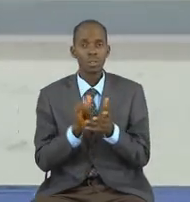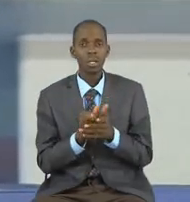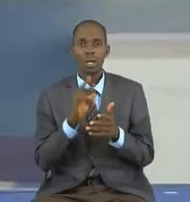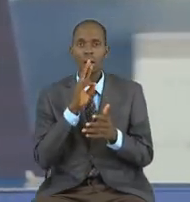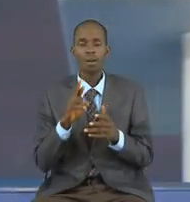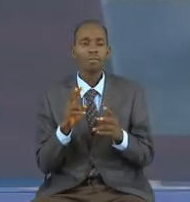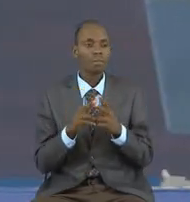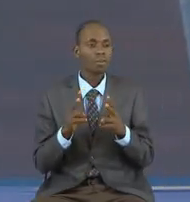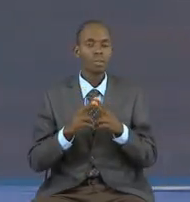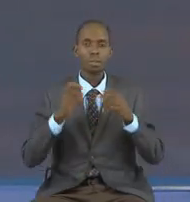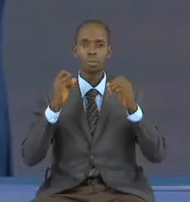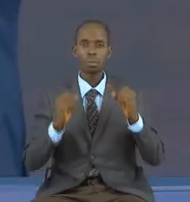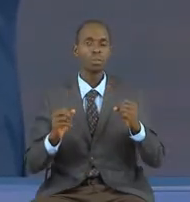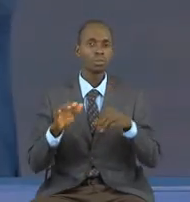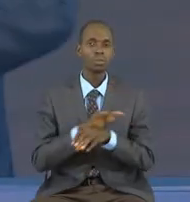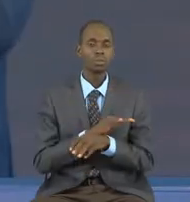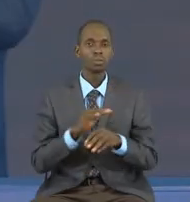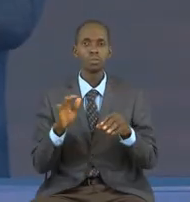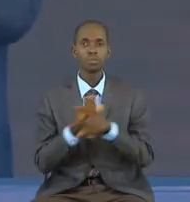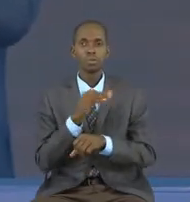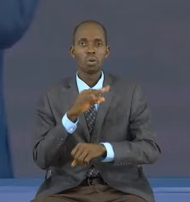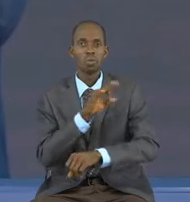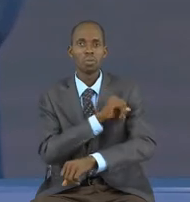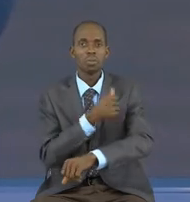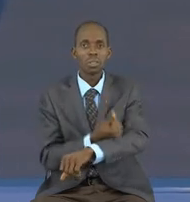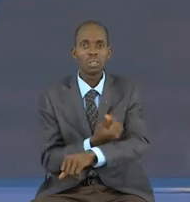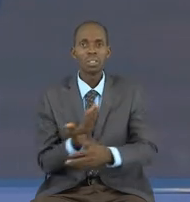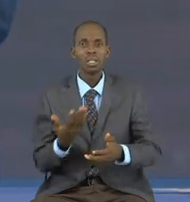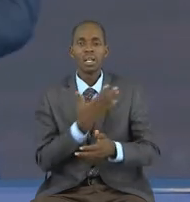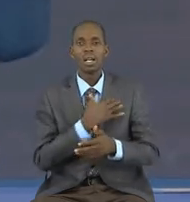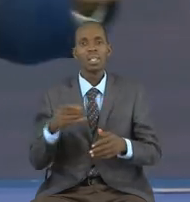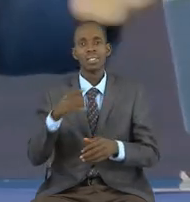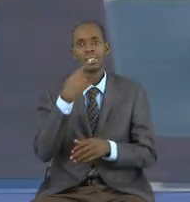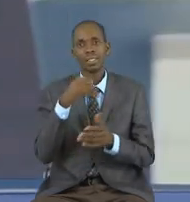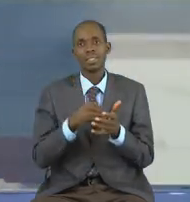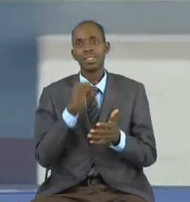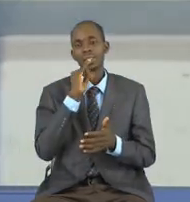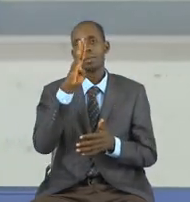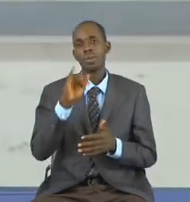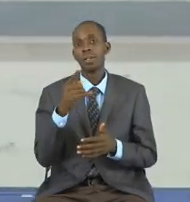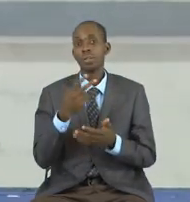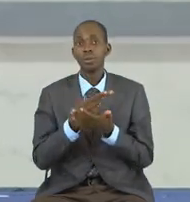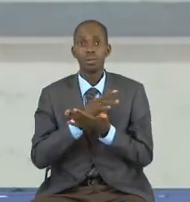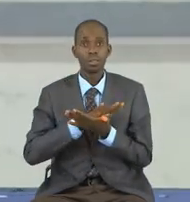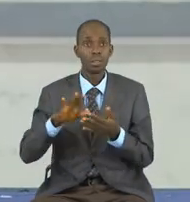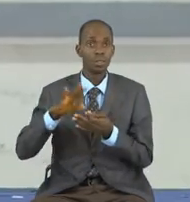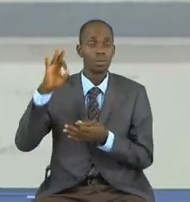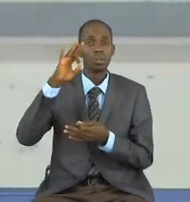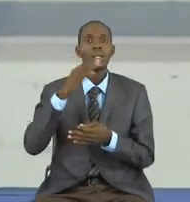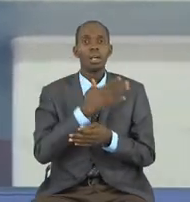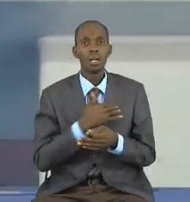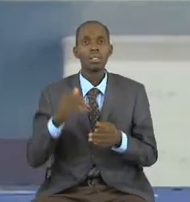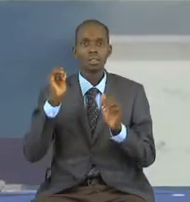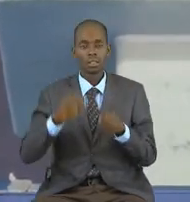vocal, authoritative, and he said it's by the Holy Ghost, and he even can demonstrate that over